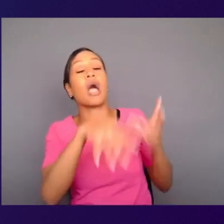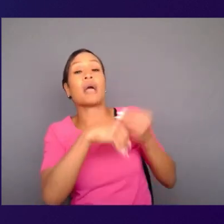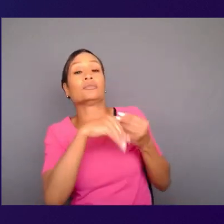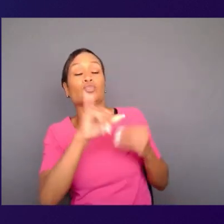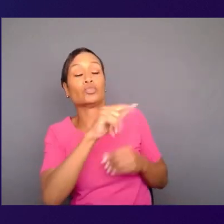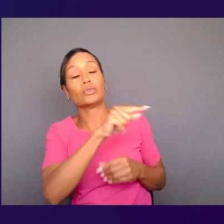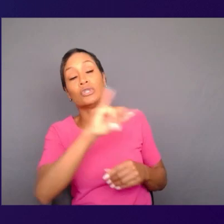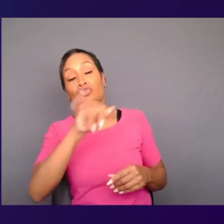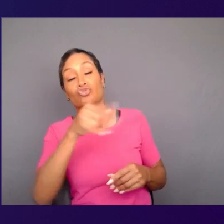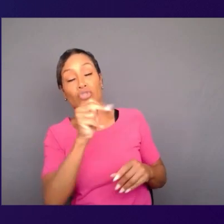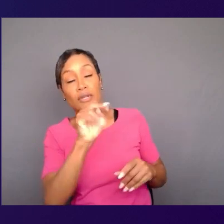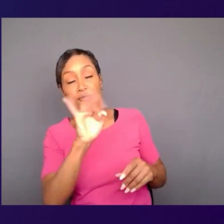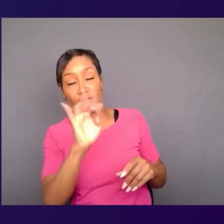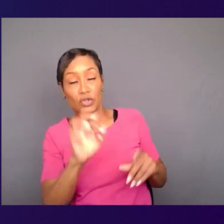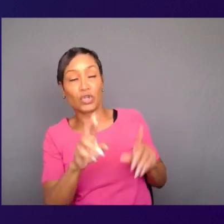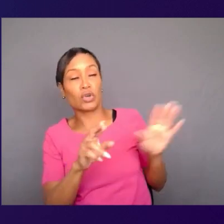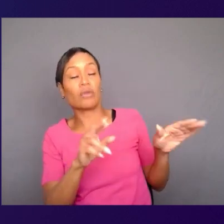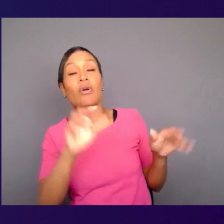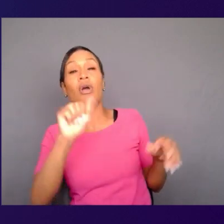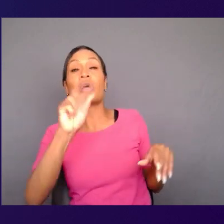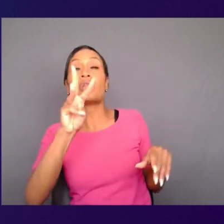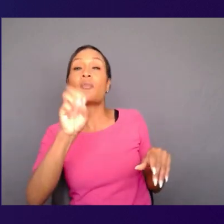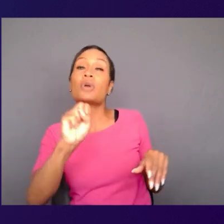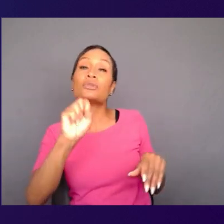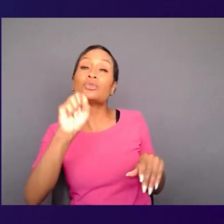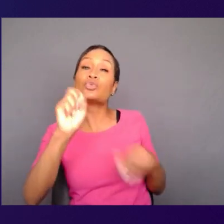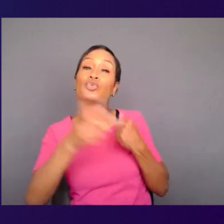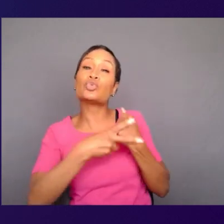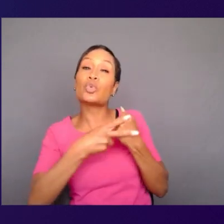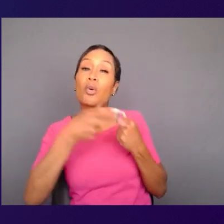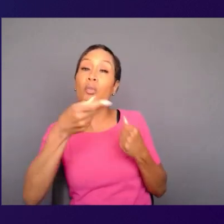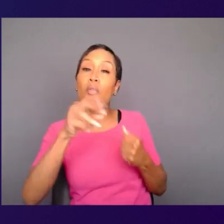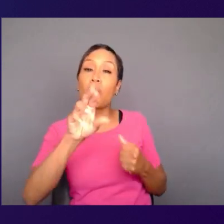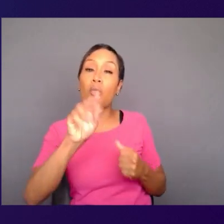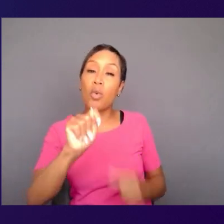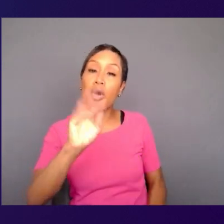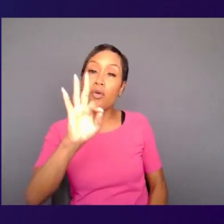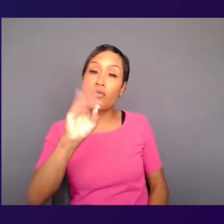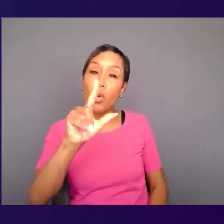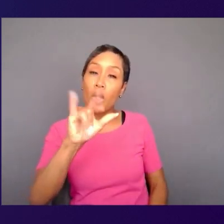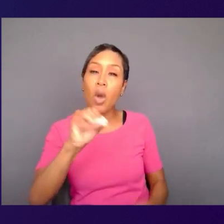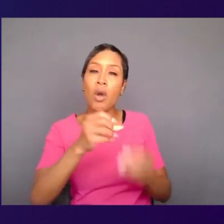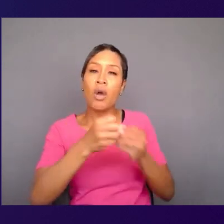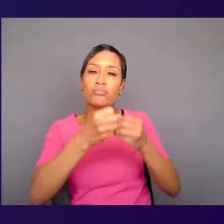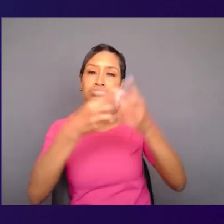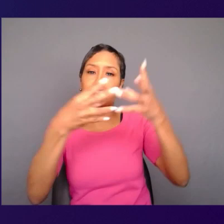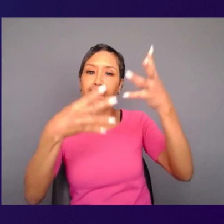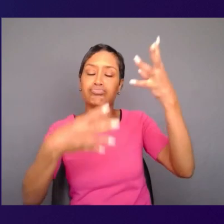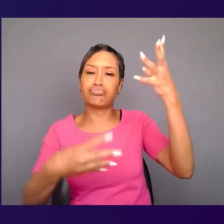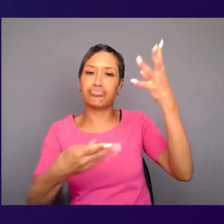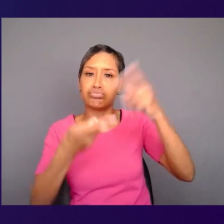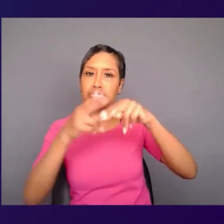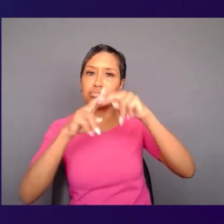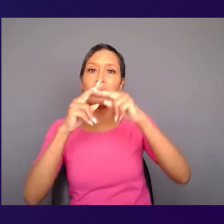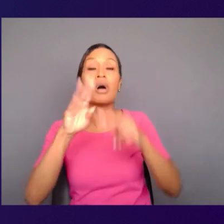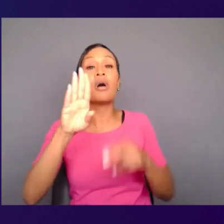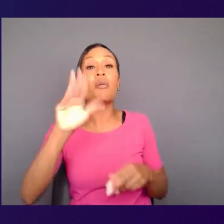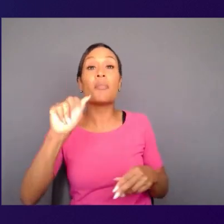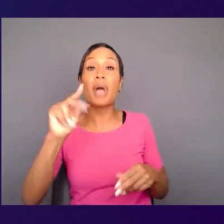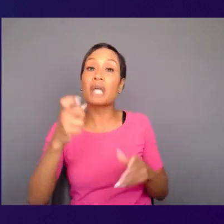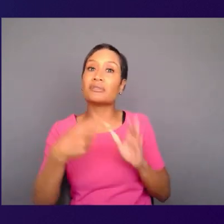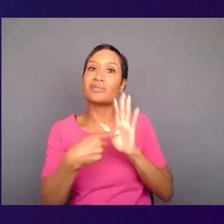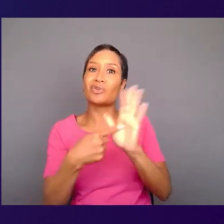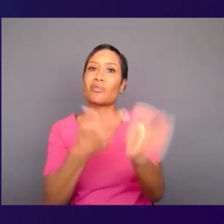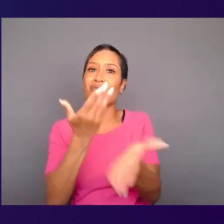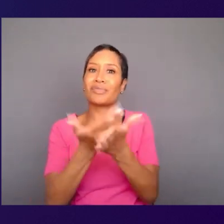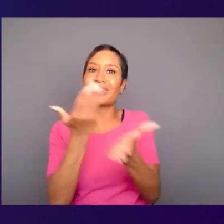that the AWS storage portfolio has grown so much, and part of what the badges have done is shown that, right? Again, I